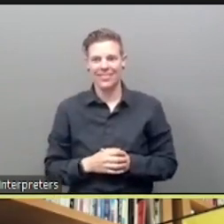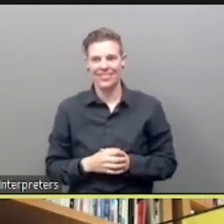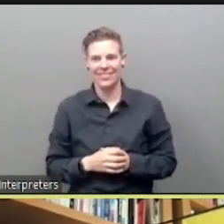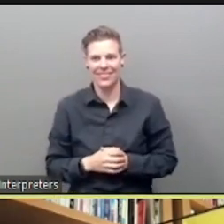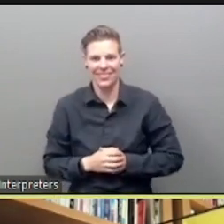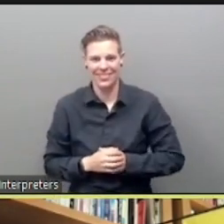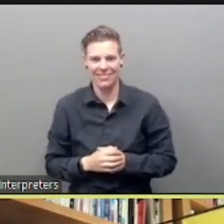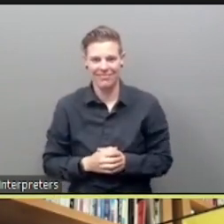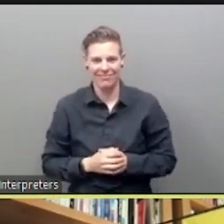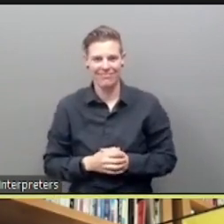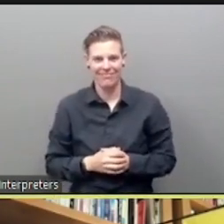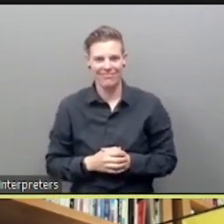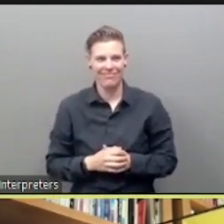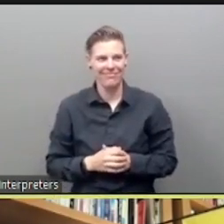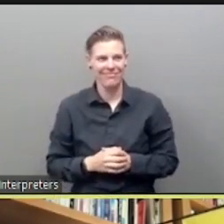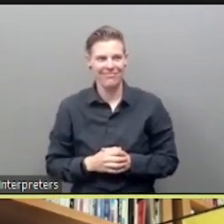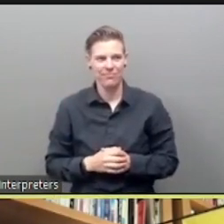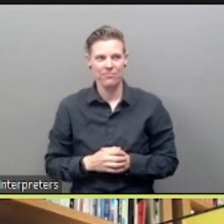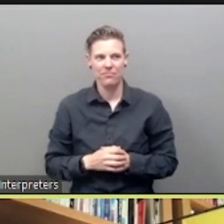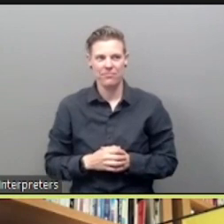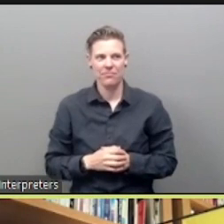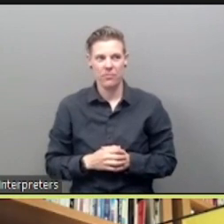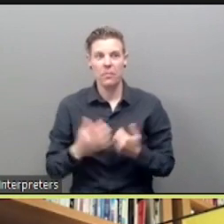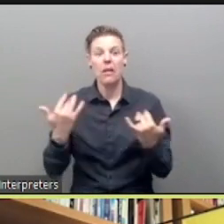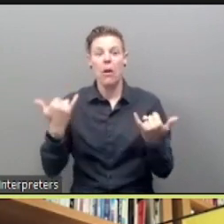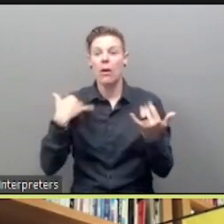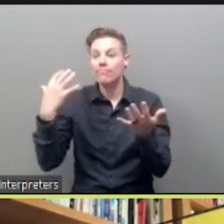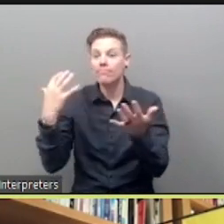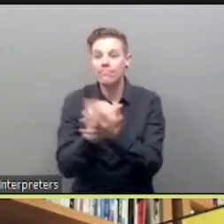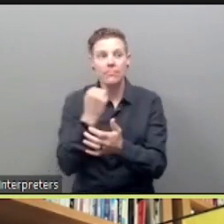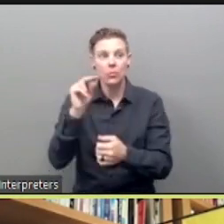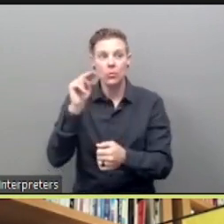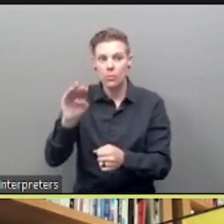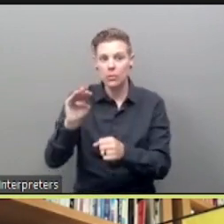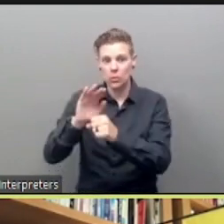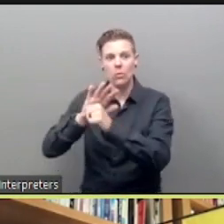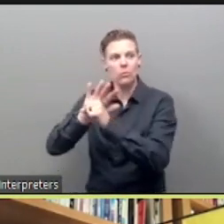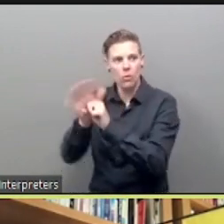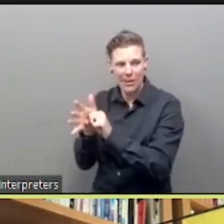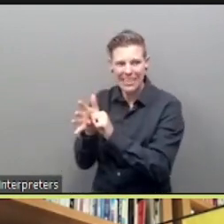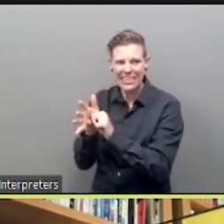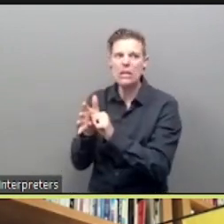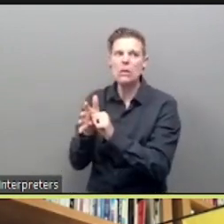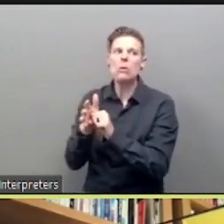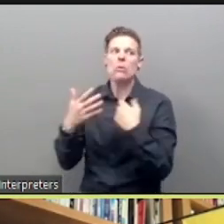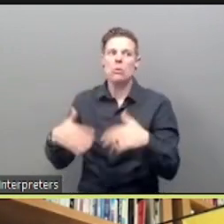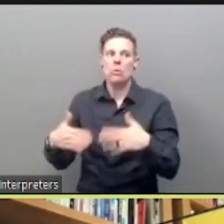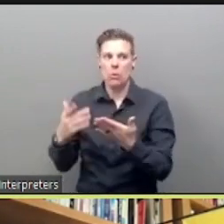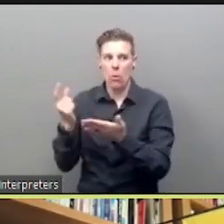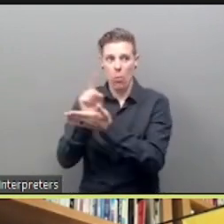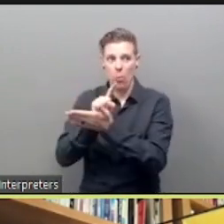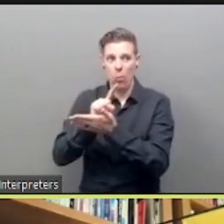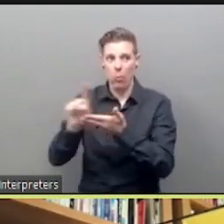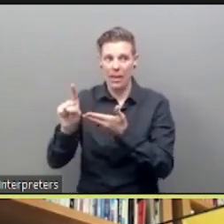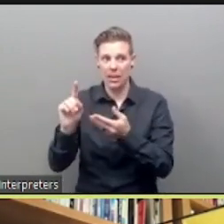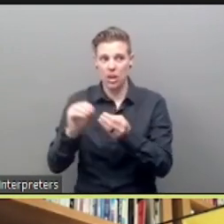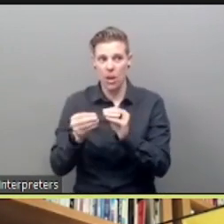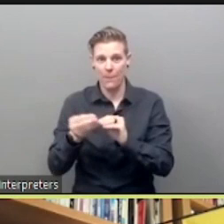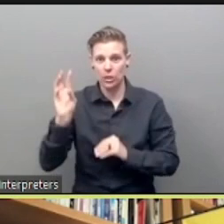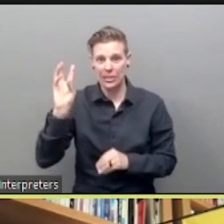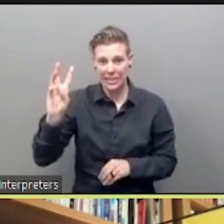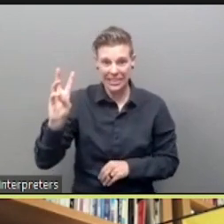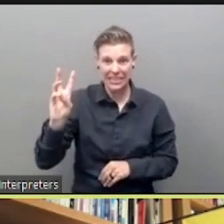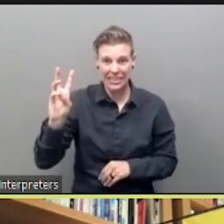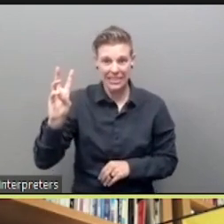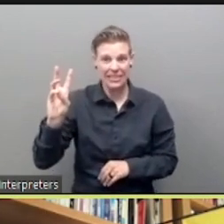through what's happening with COVID. Unfortunately, we're now in week 6 of a